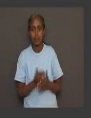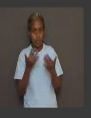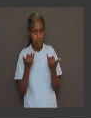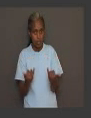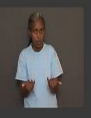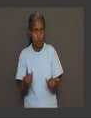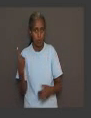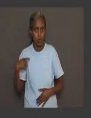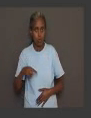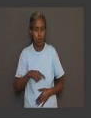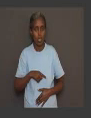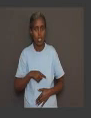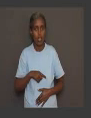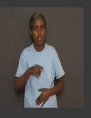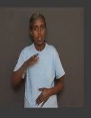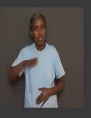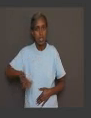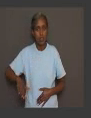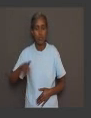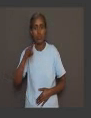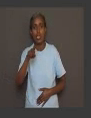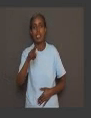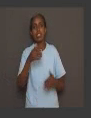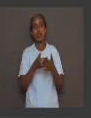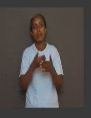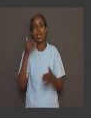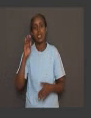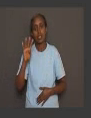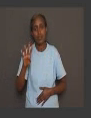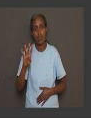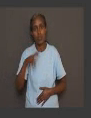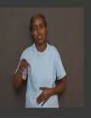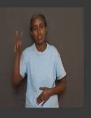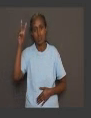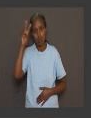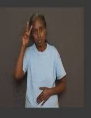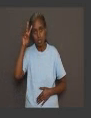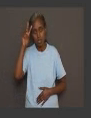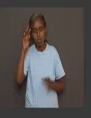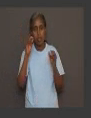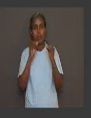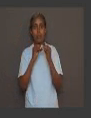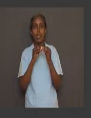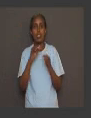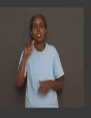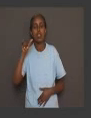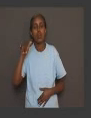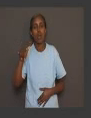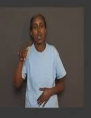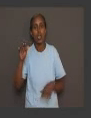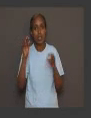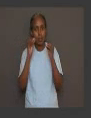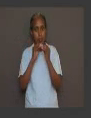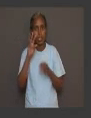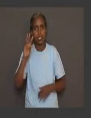Now we are left with x minus 4 squared plus y